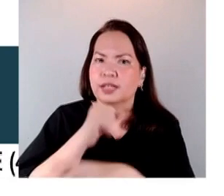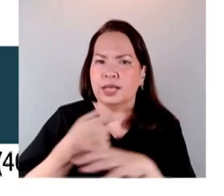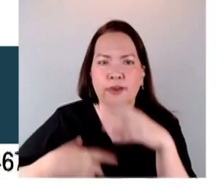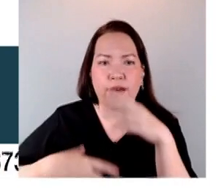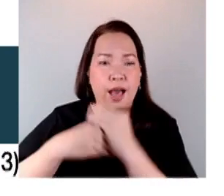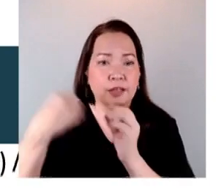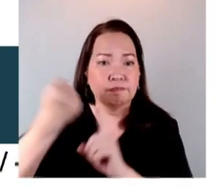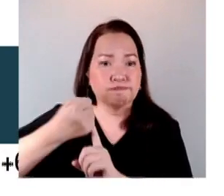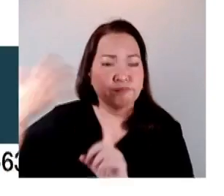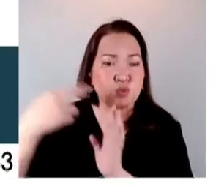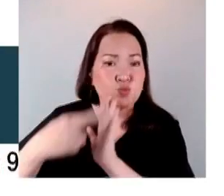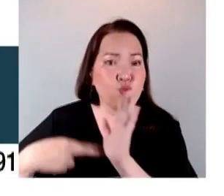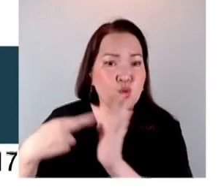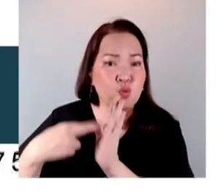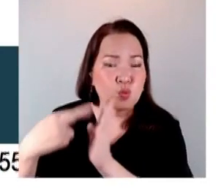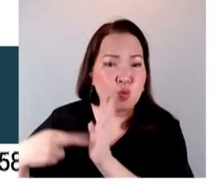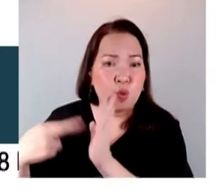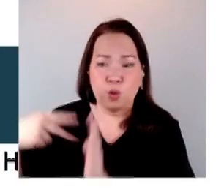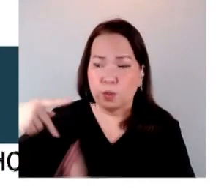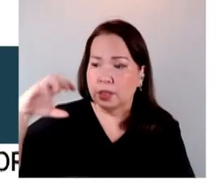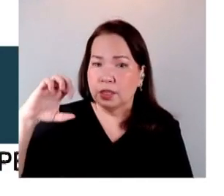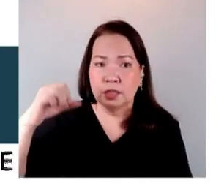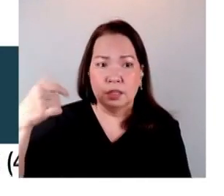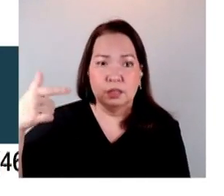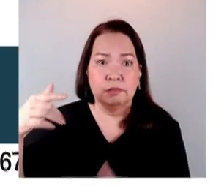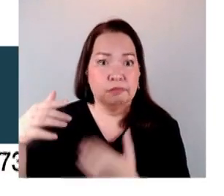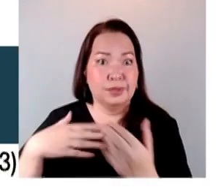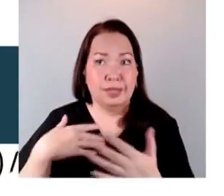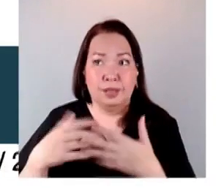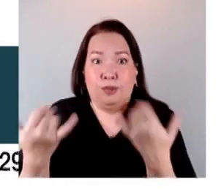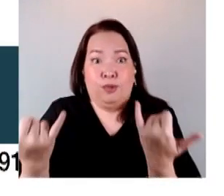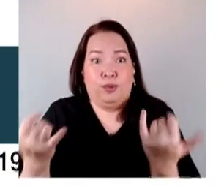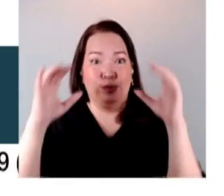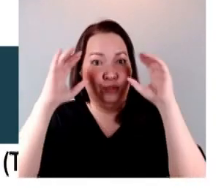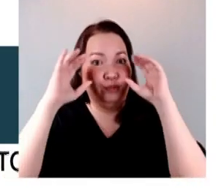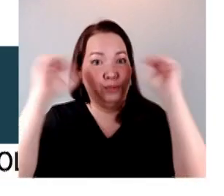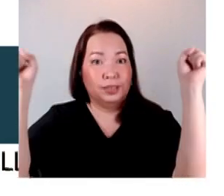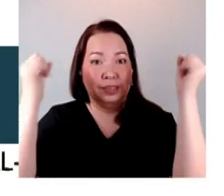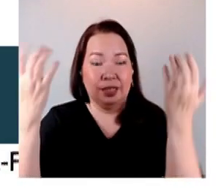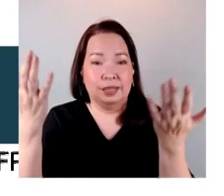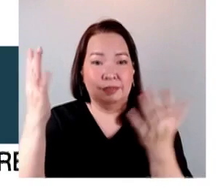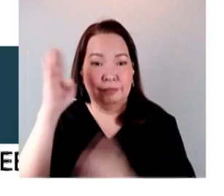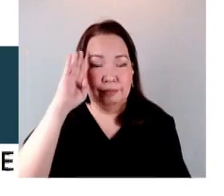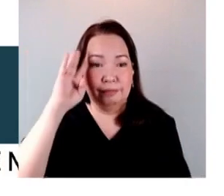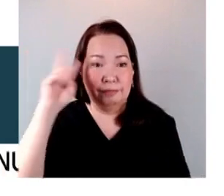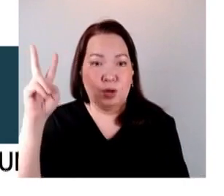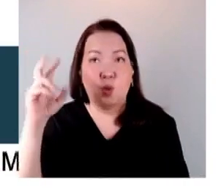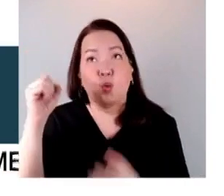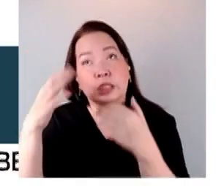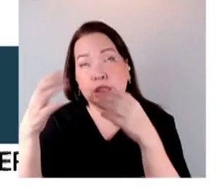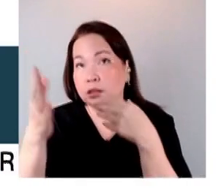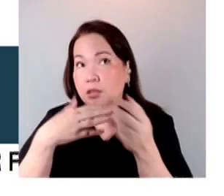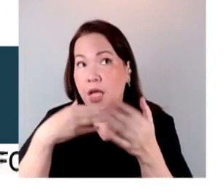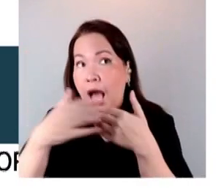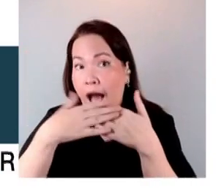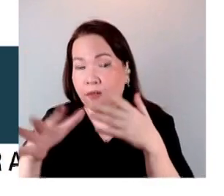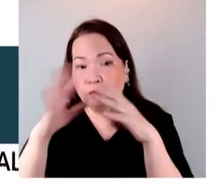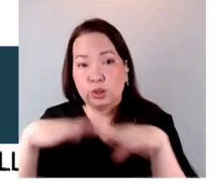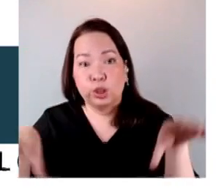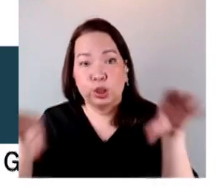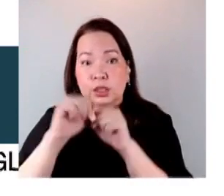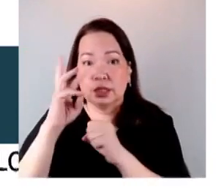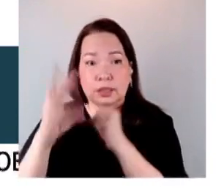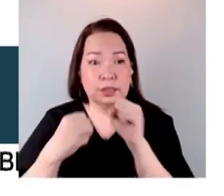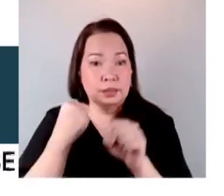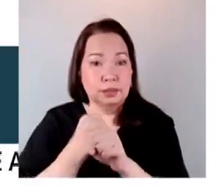the PCGG even after the Marcos Jr. administration ends? The Justice